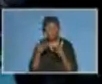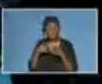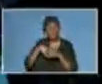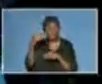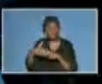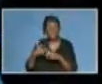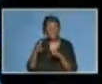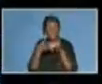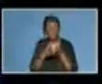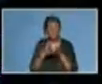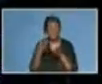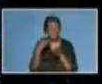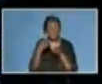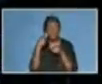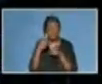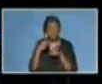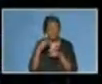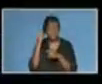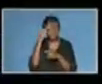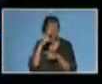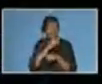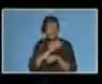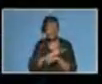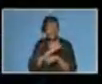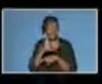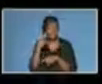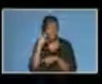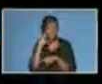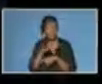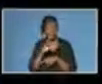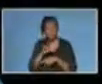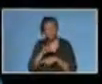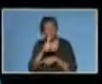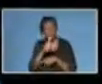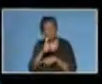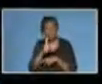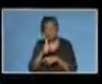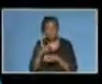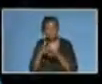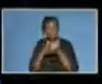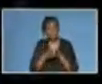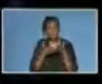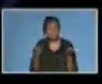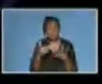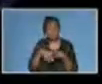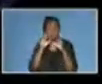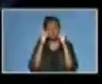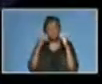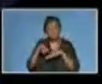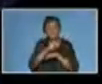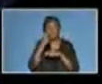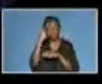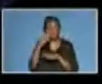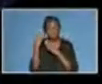boat, give Mr. Gilbert a call or just find one of the other capable charters out here in Cat Island. For the